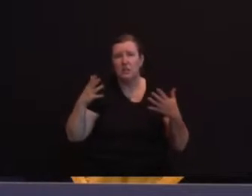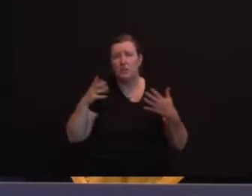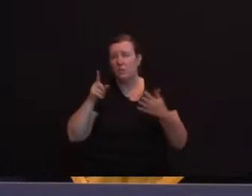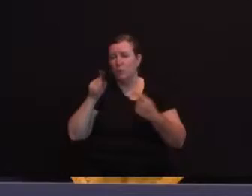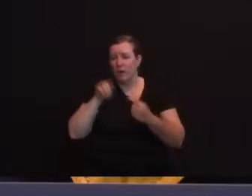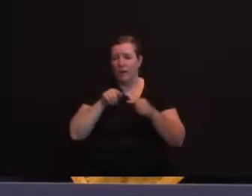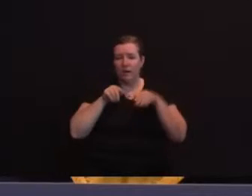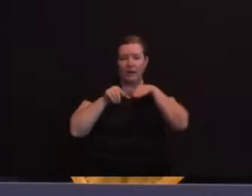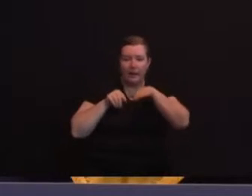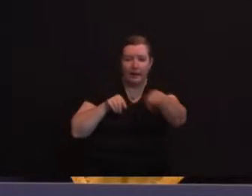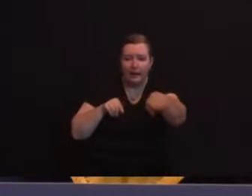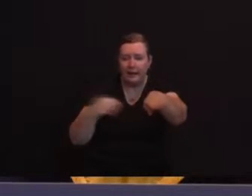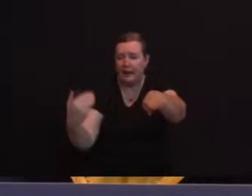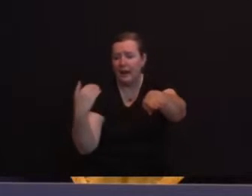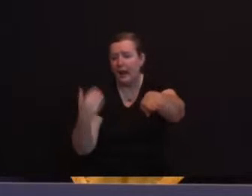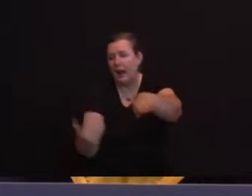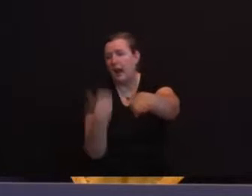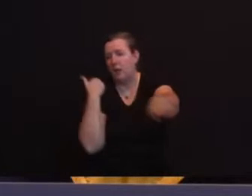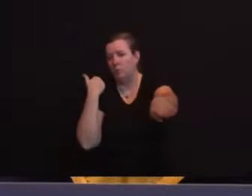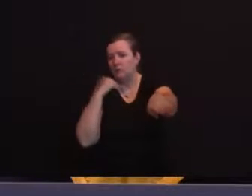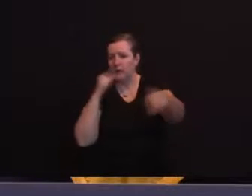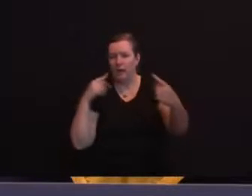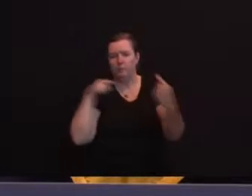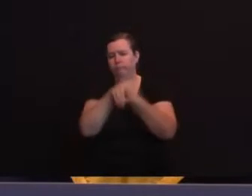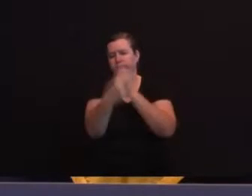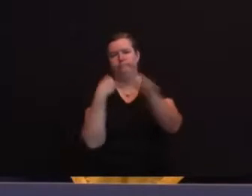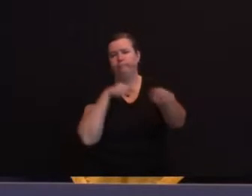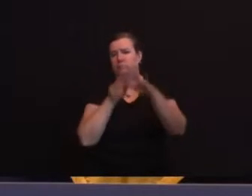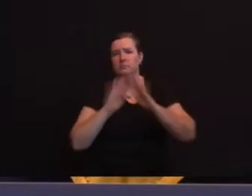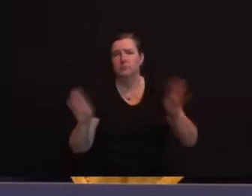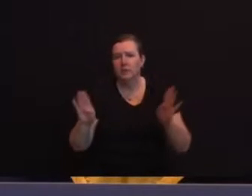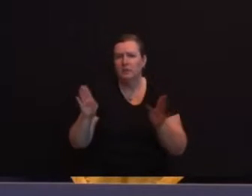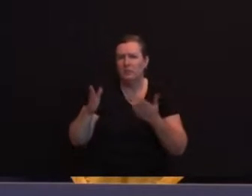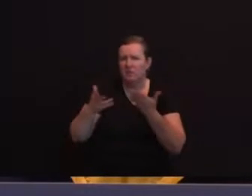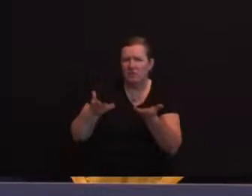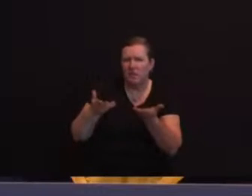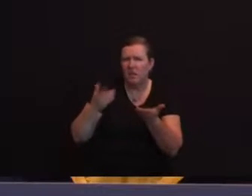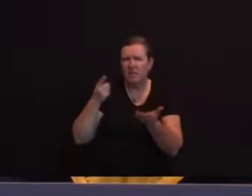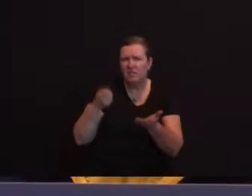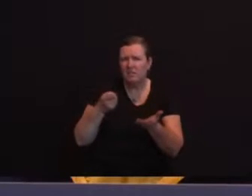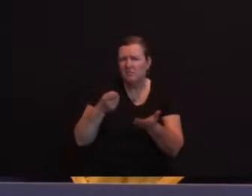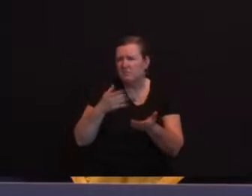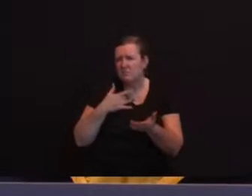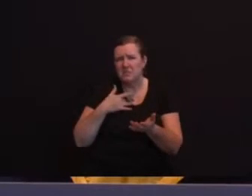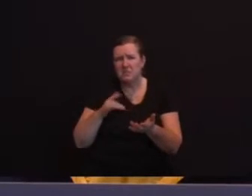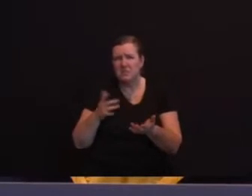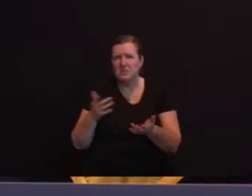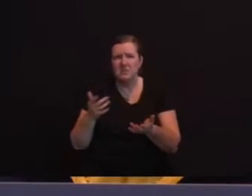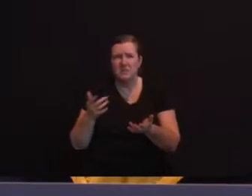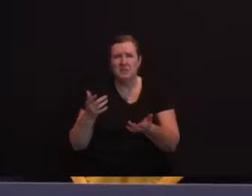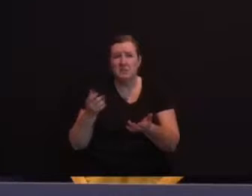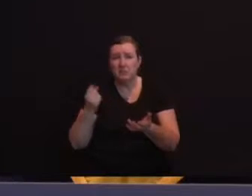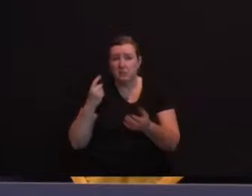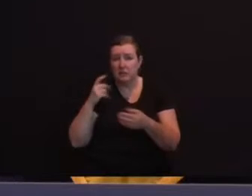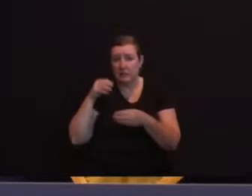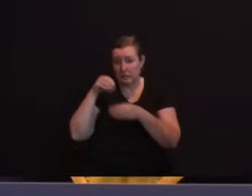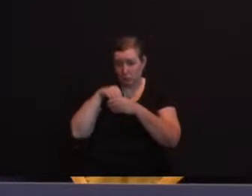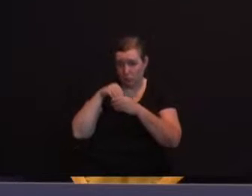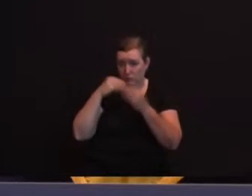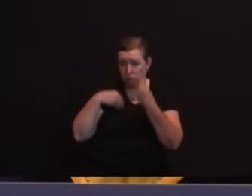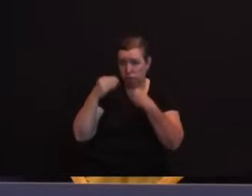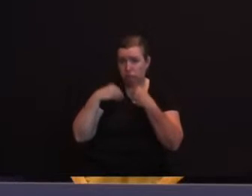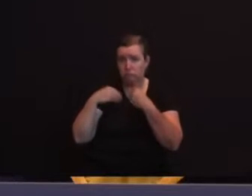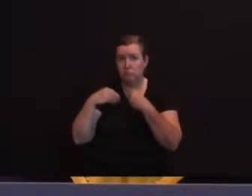definition, you're not there that long. As opposed to, and this is the challenge with indoor dining, you're sedentary. You got to take your mask off to